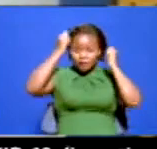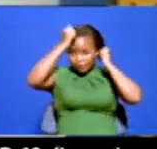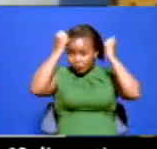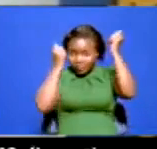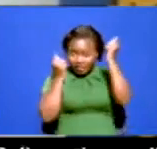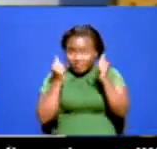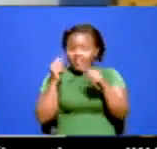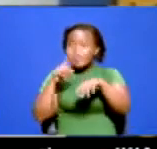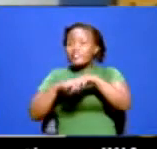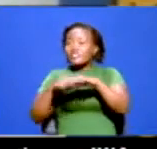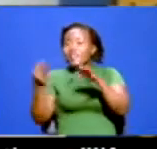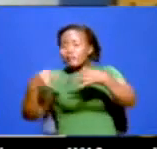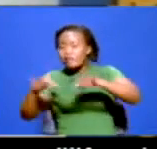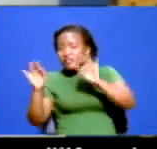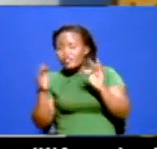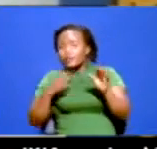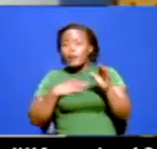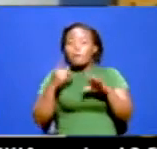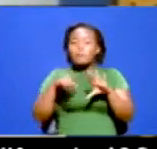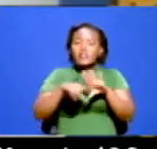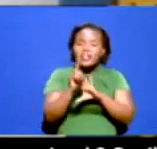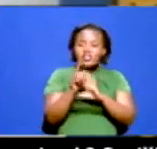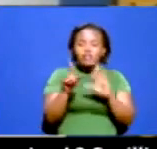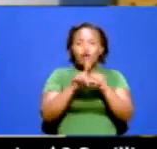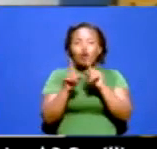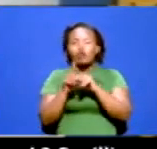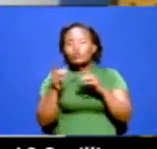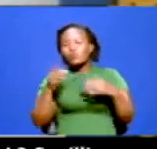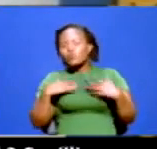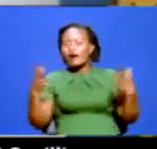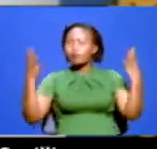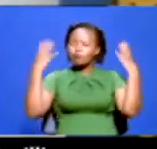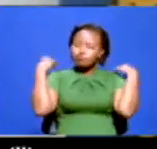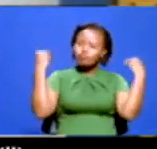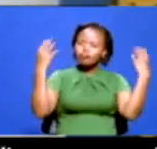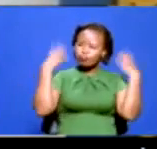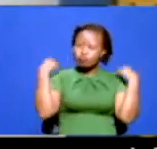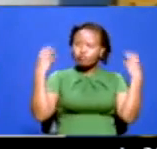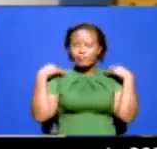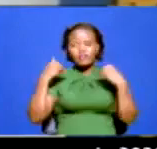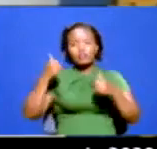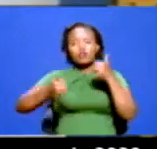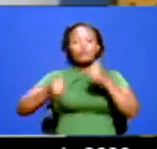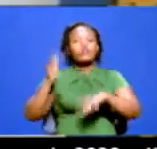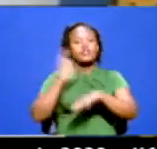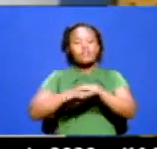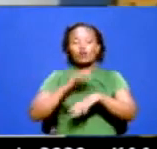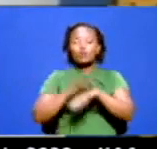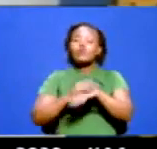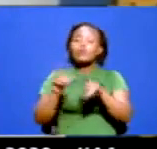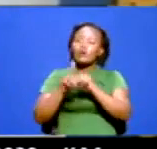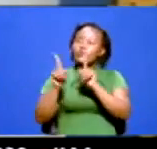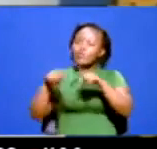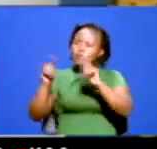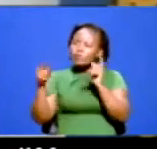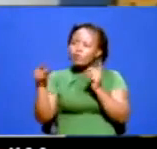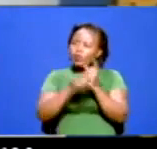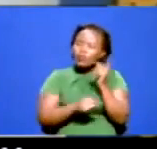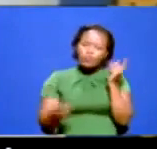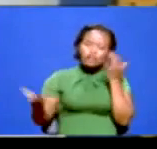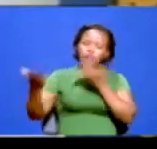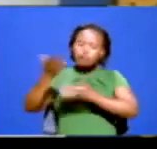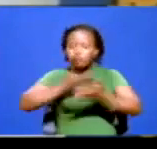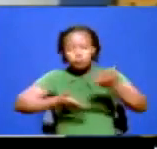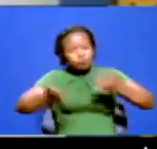I go to a unit and we just have a run with them, which I think is a good thing. They also get to understand their CDF as a